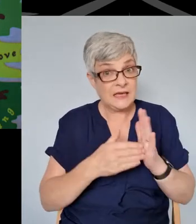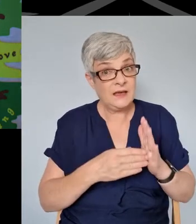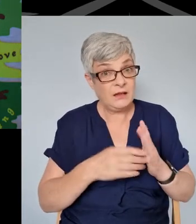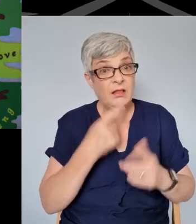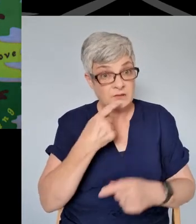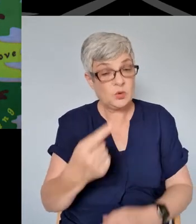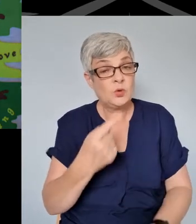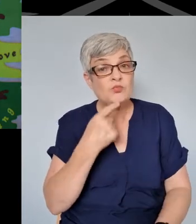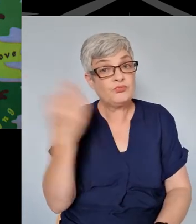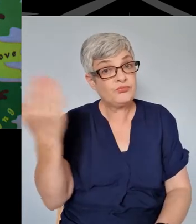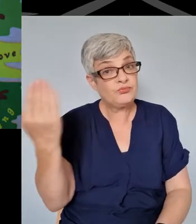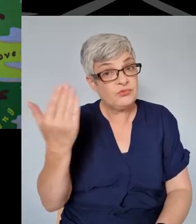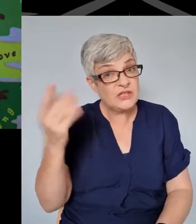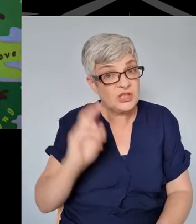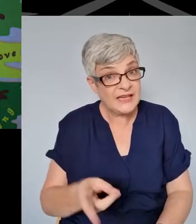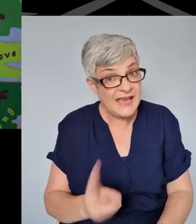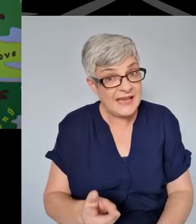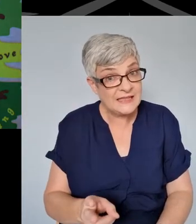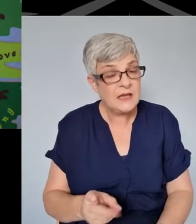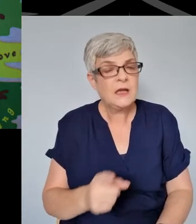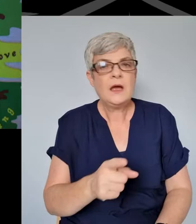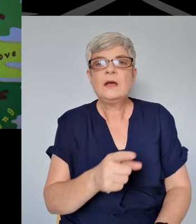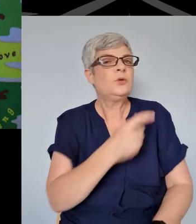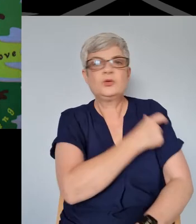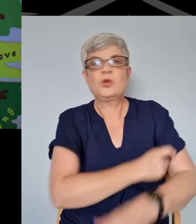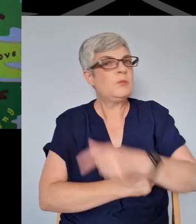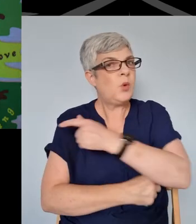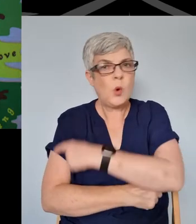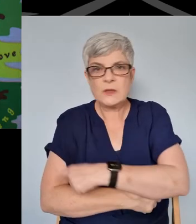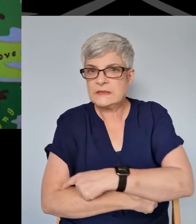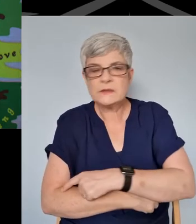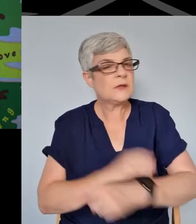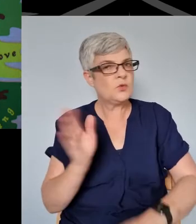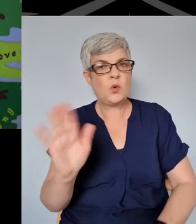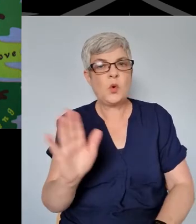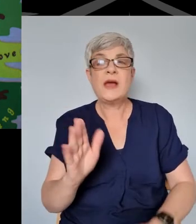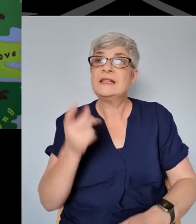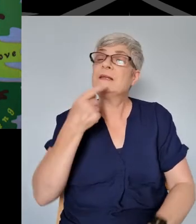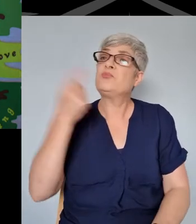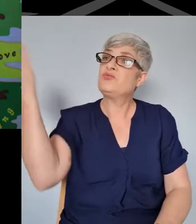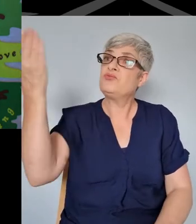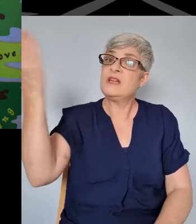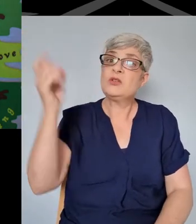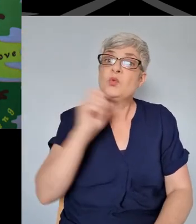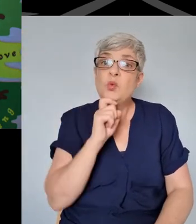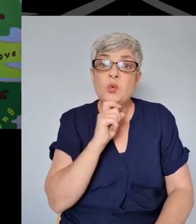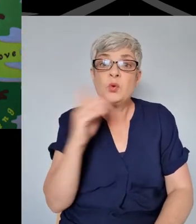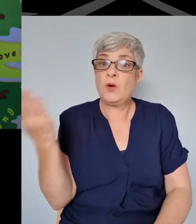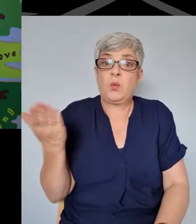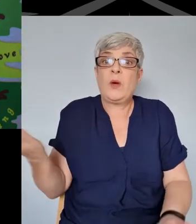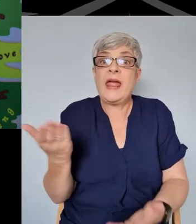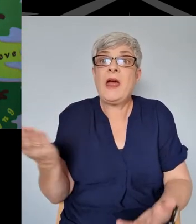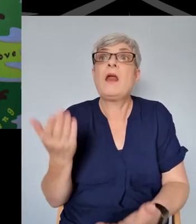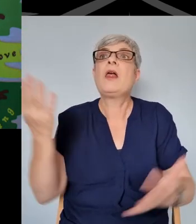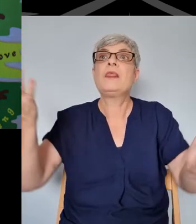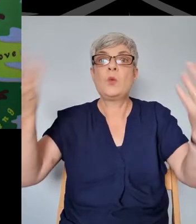preach again. This time not to the bones, but he's to preach to the breath, to the